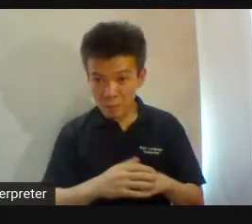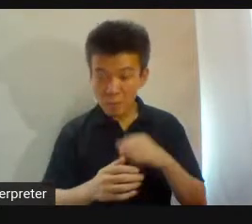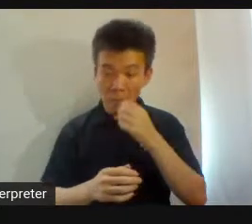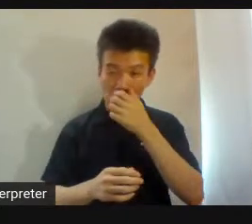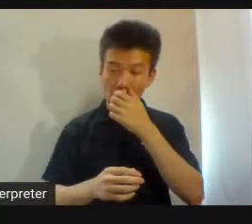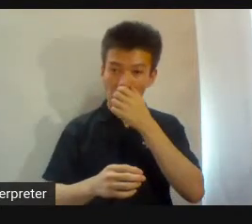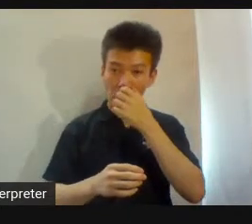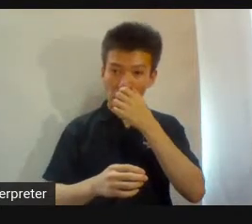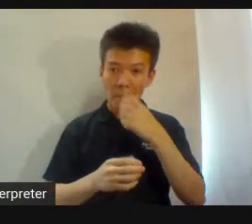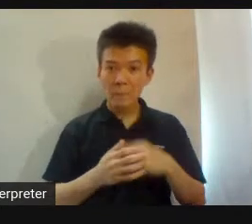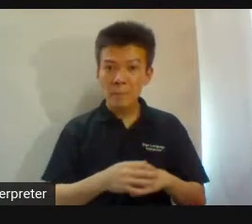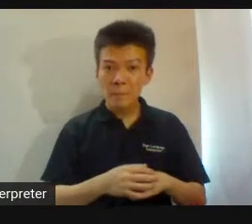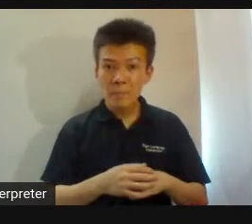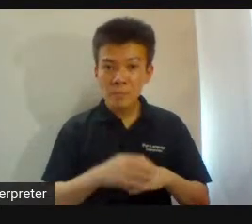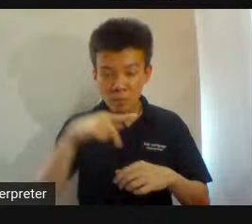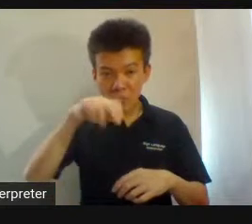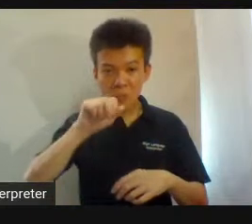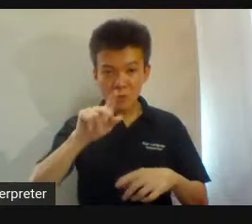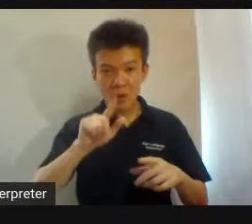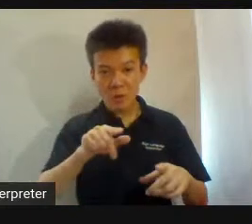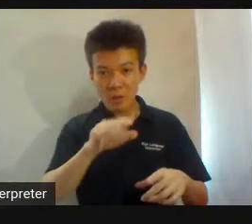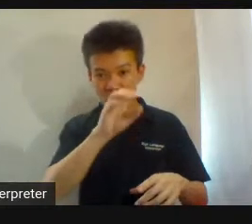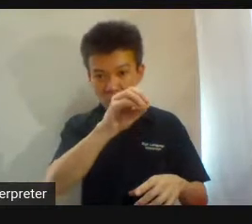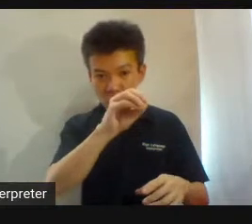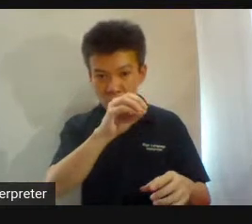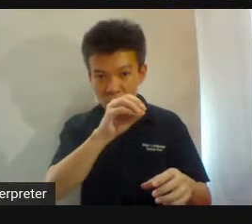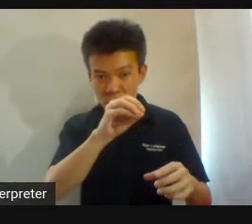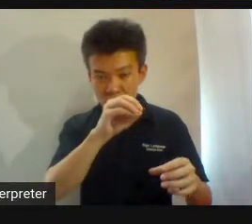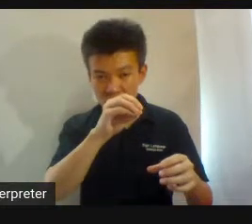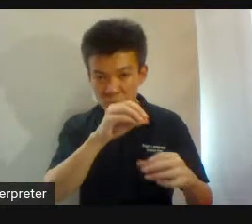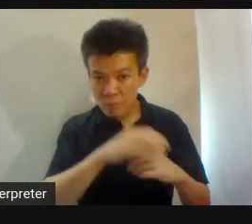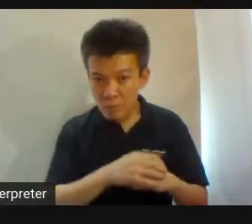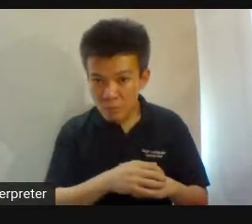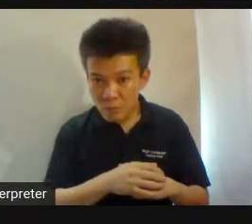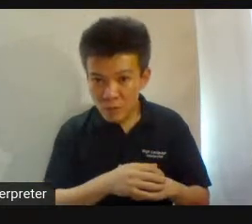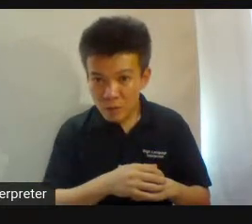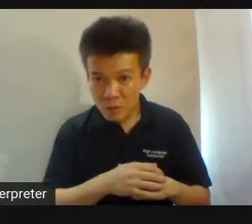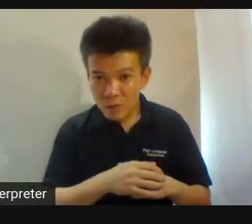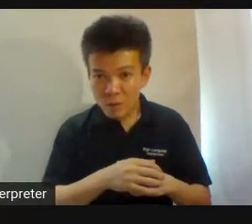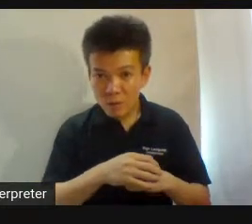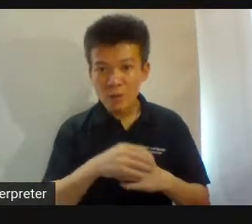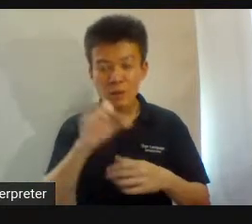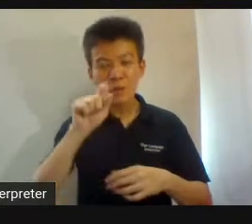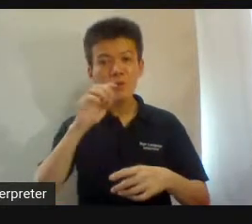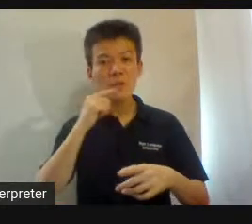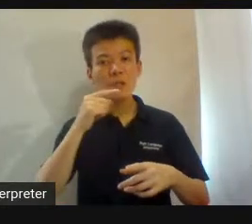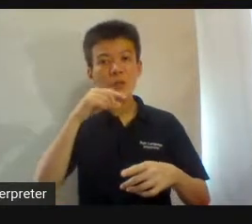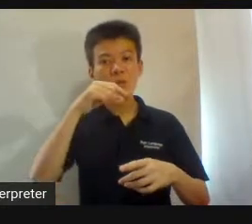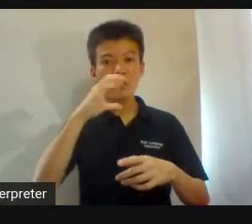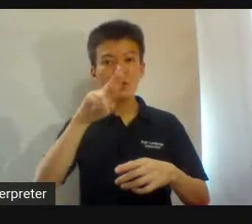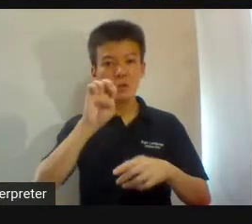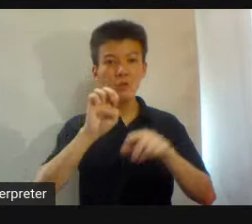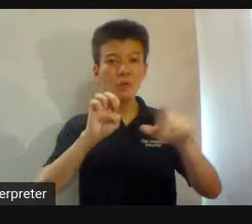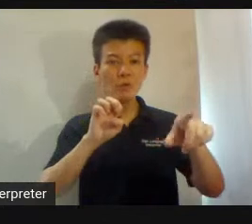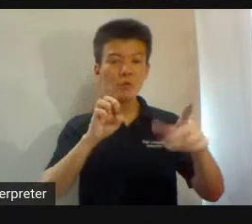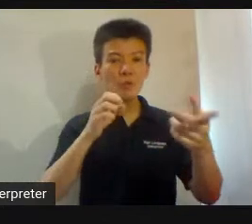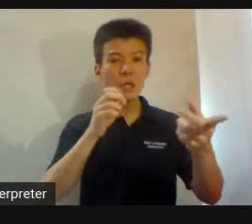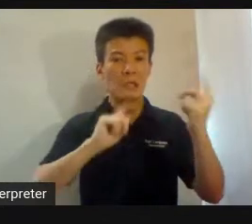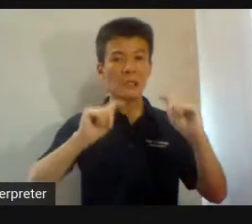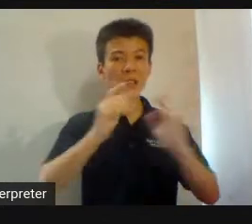Yeah, I mean, can I jump in, Stephen, as well? Yeah, well, I was just going to cue you and say you're a theatre expert. What do you